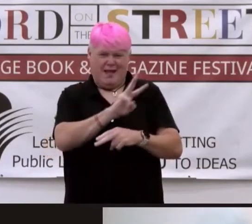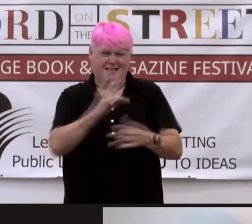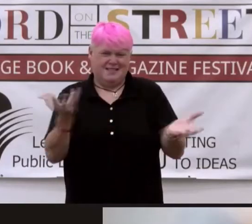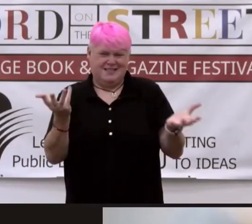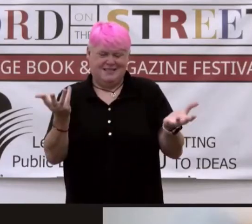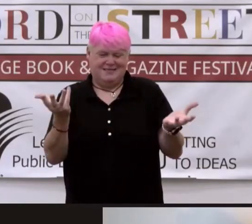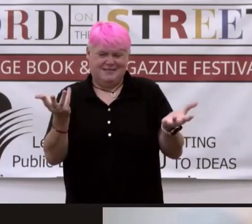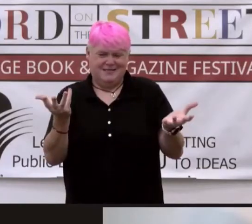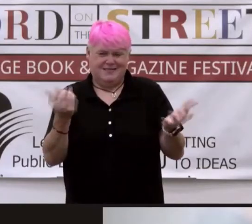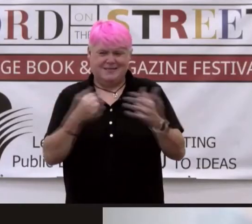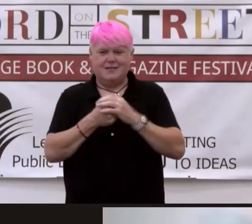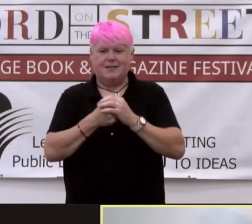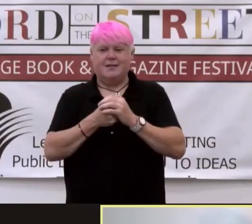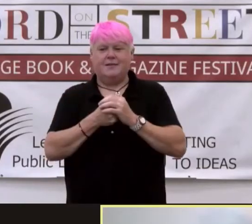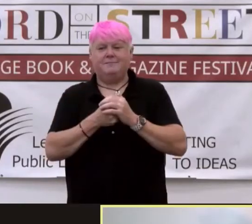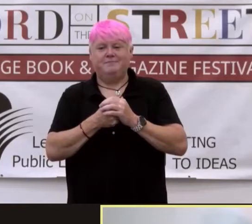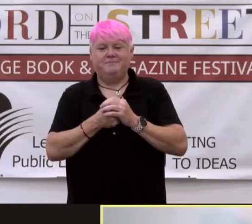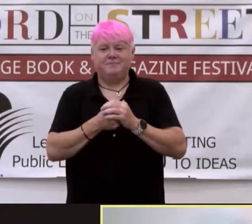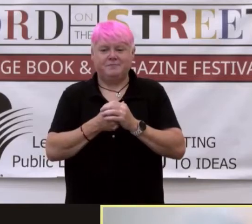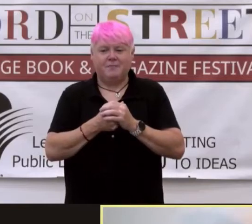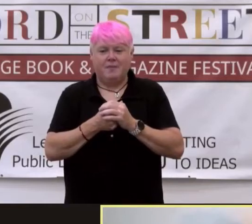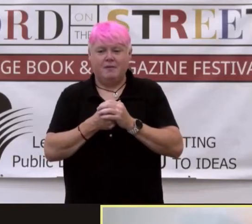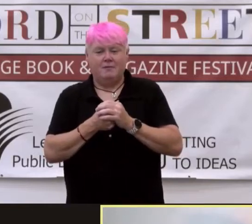Very telling. Very telling. Yes, it really is.